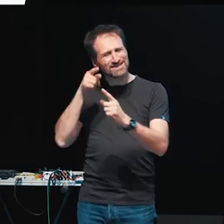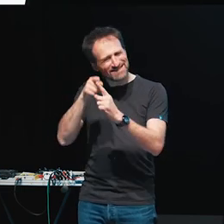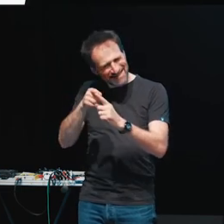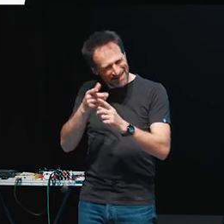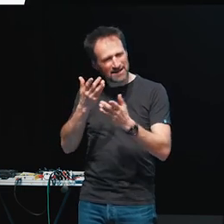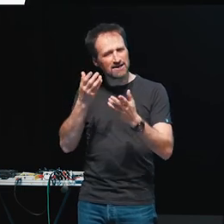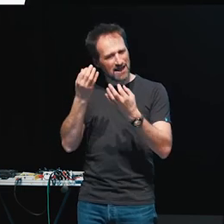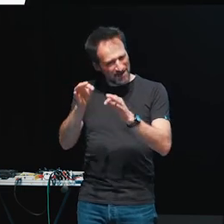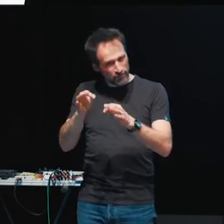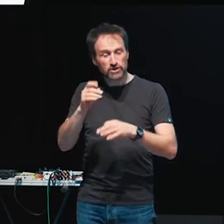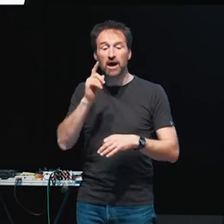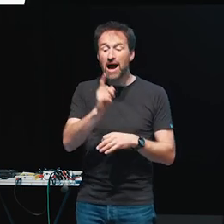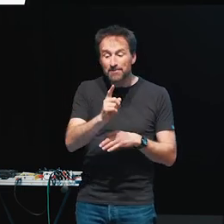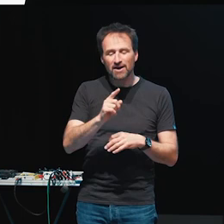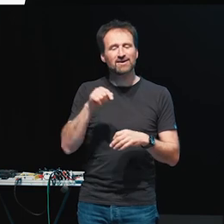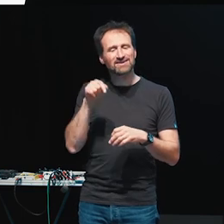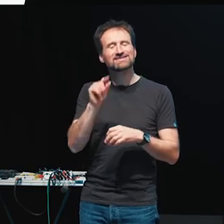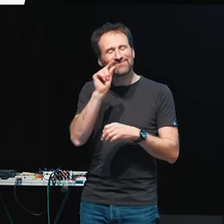least now they have something in common.